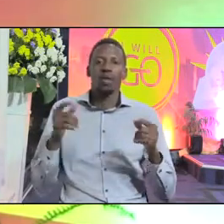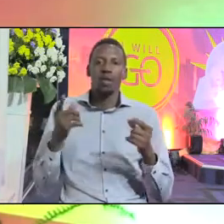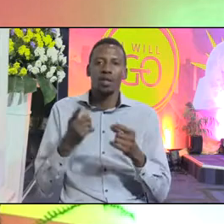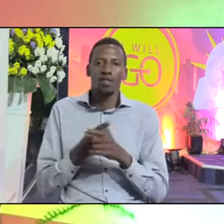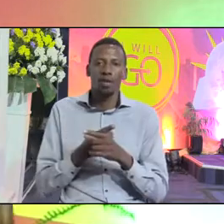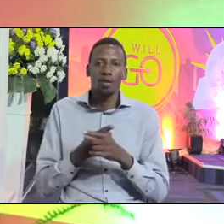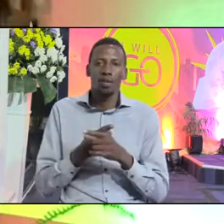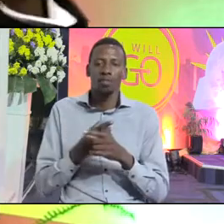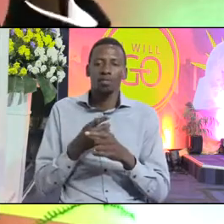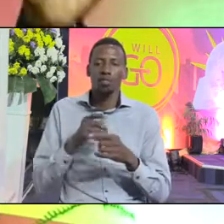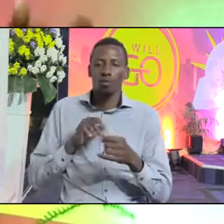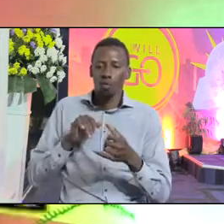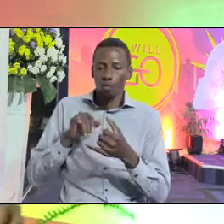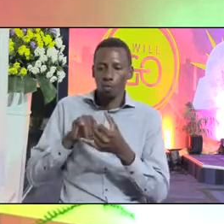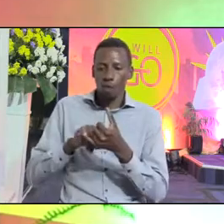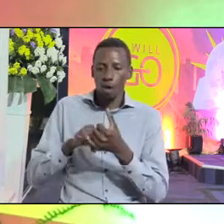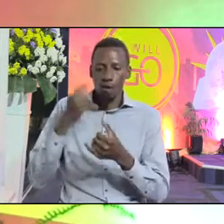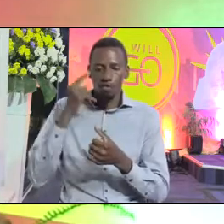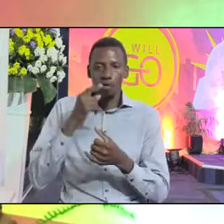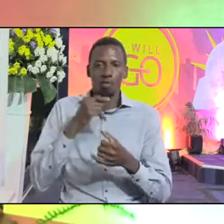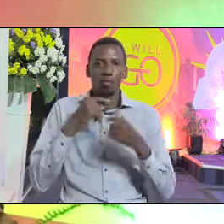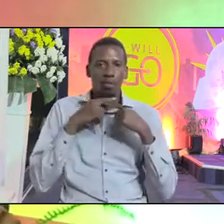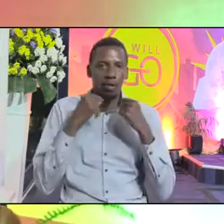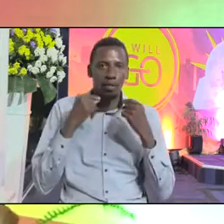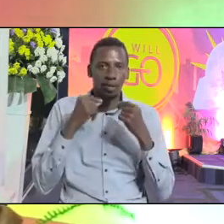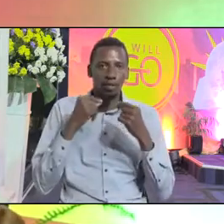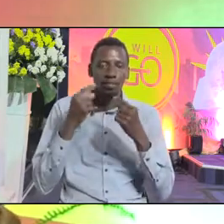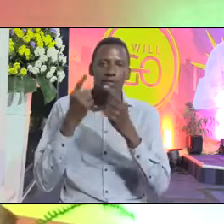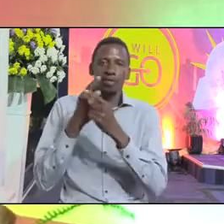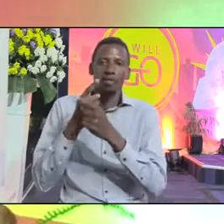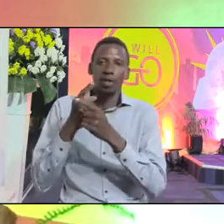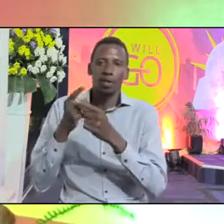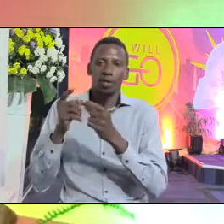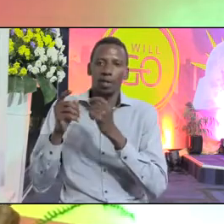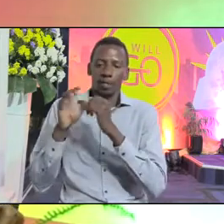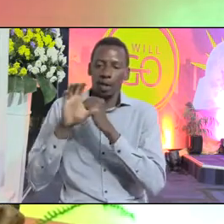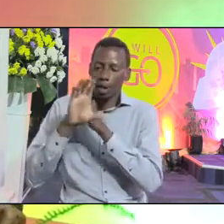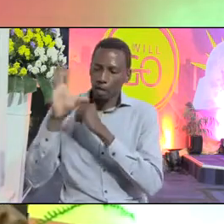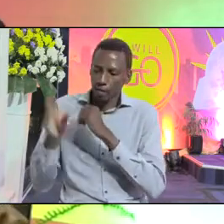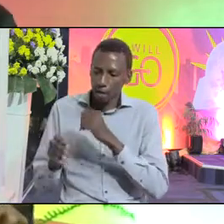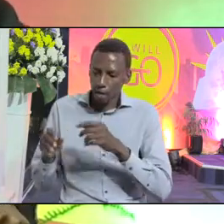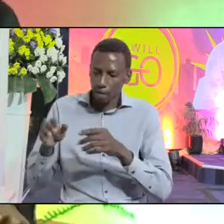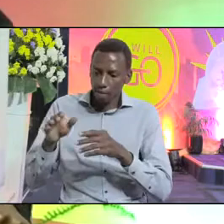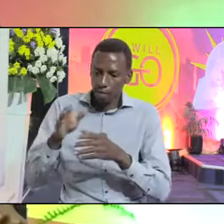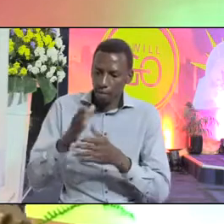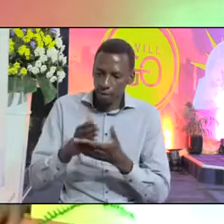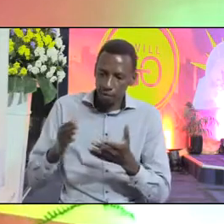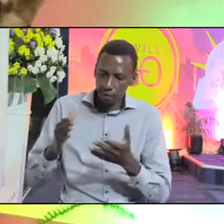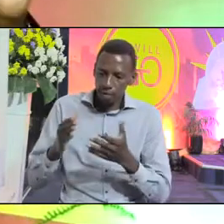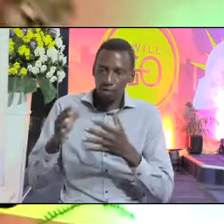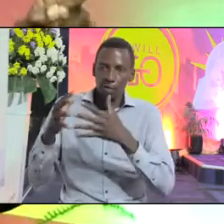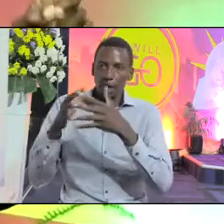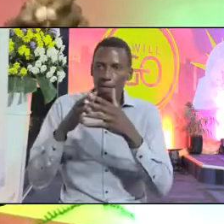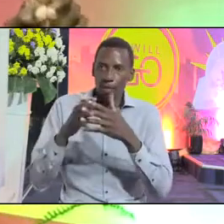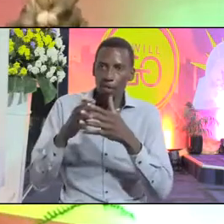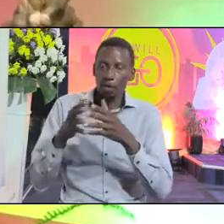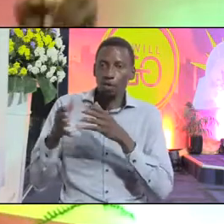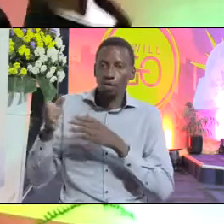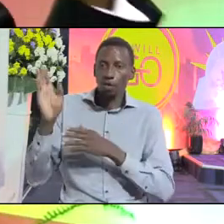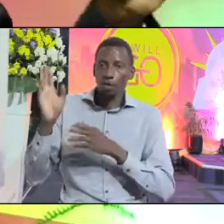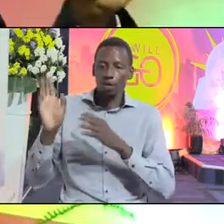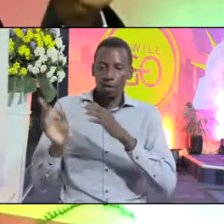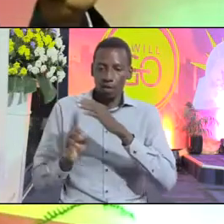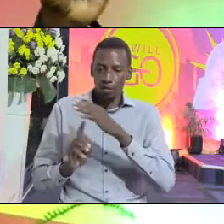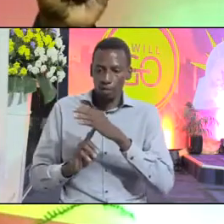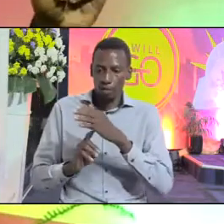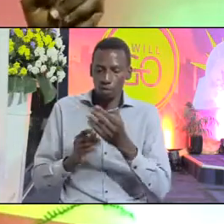other parts in America praying for her. And God has ministered through the ministry